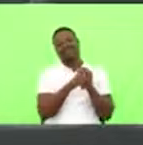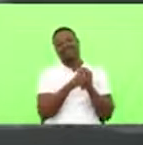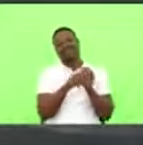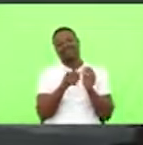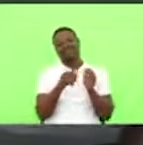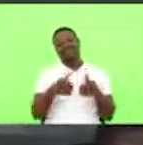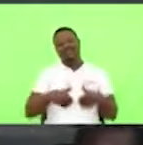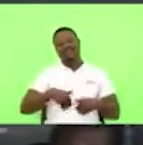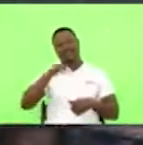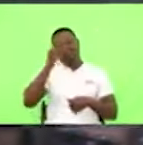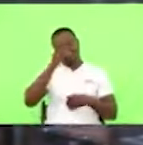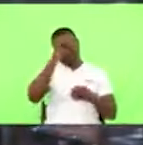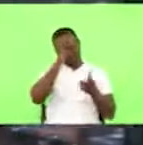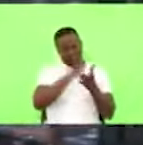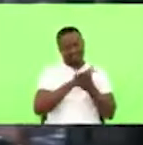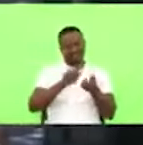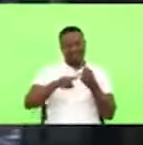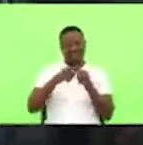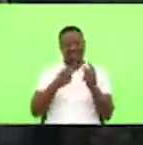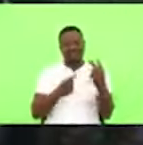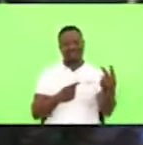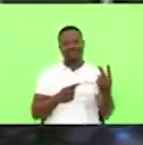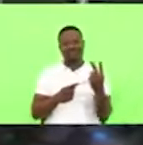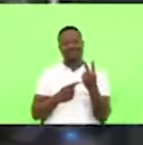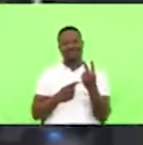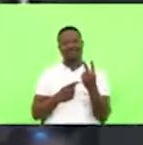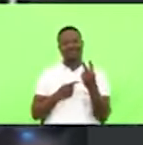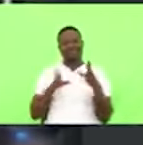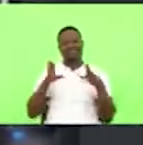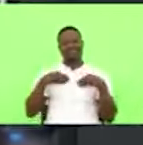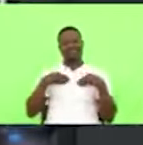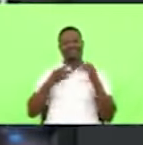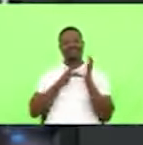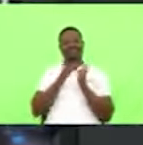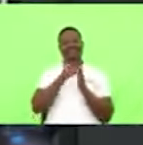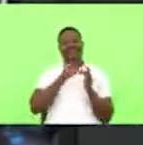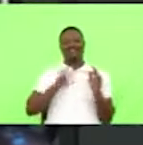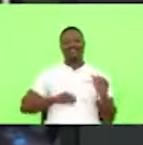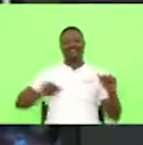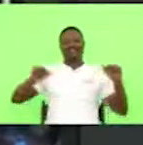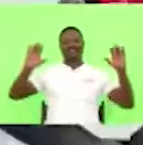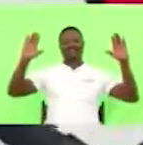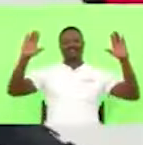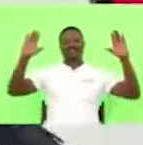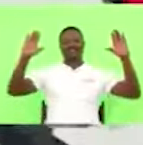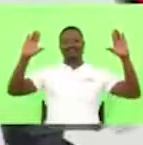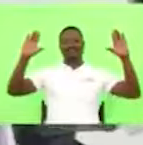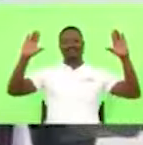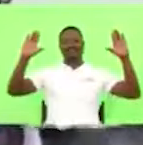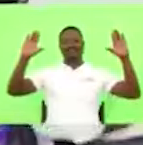men came, his husband first and a friend. Why? We have given our life to Jesus.